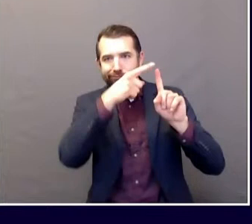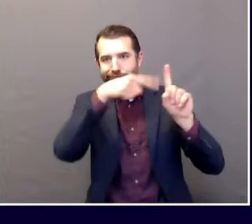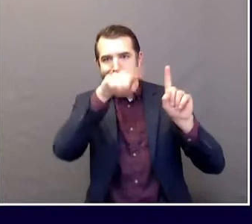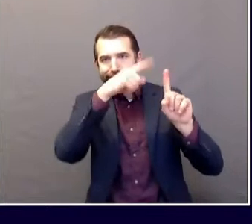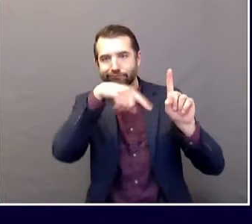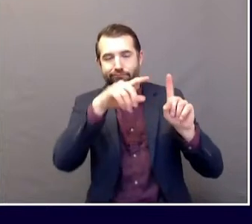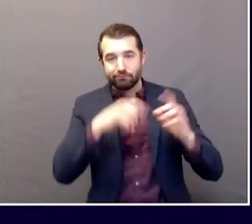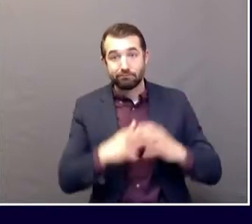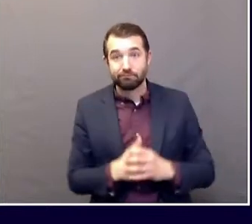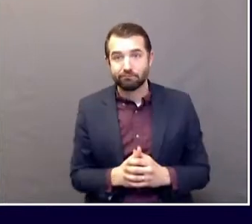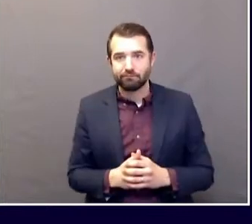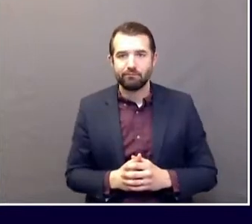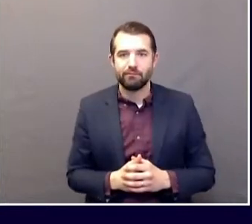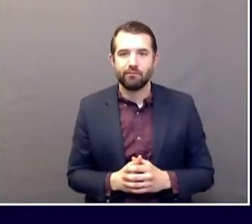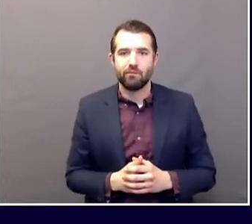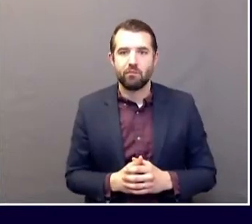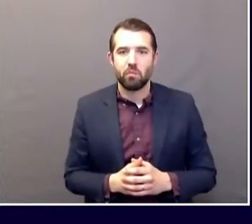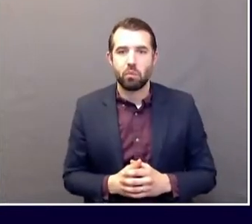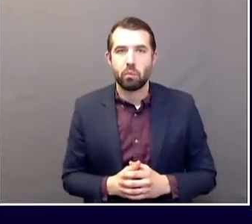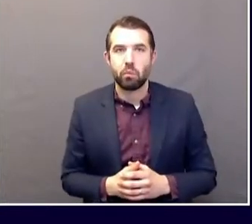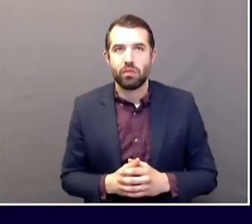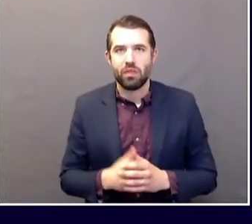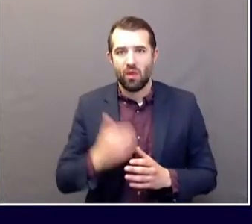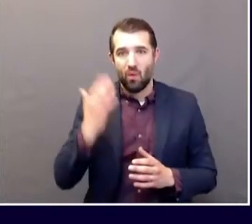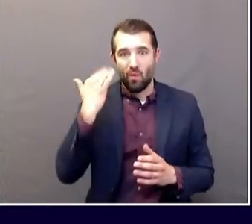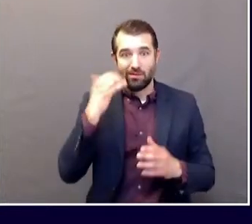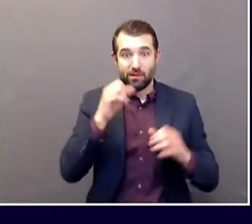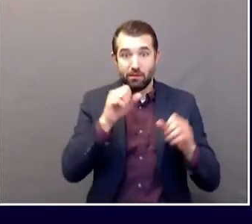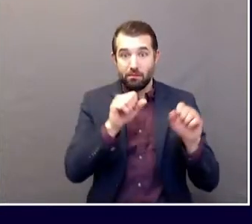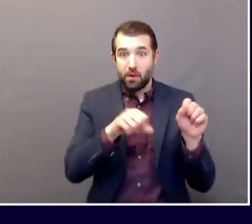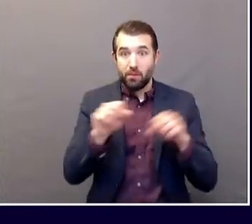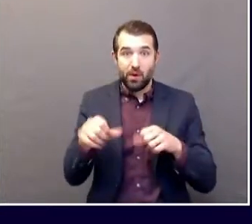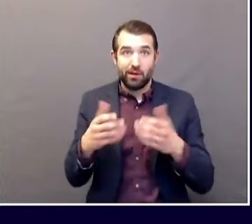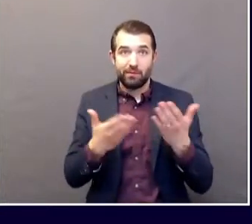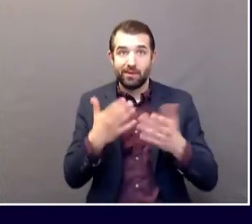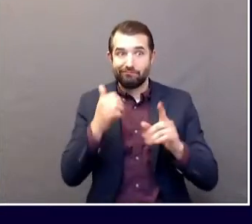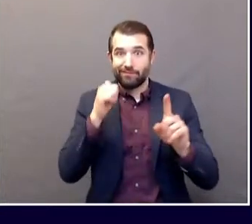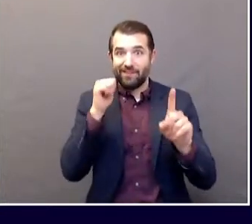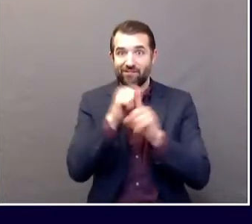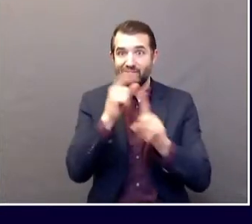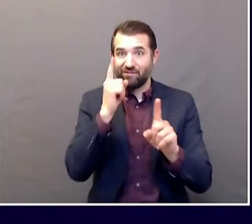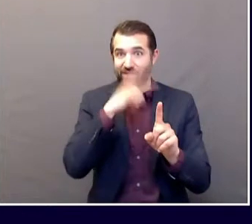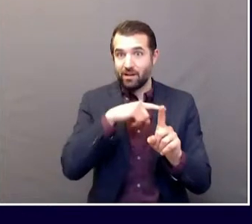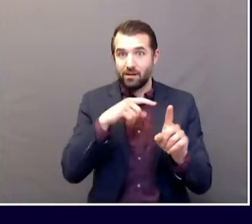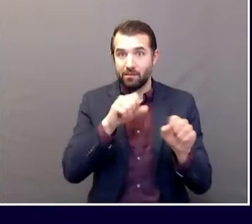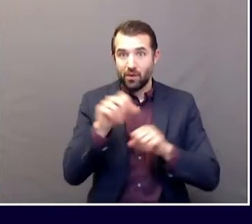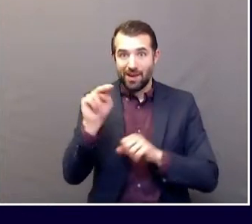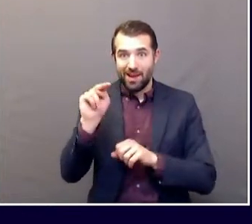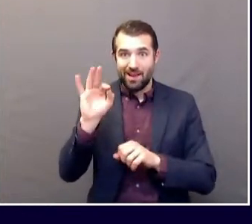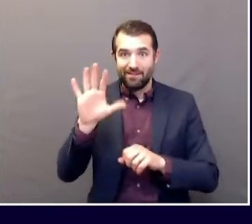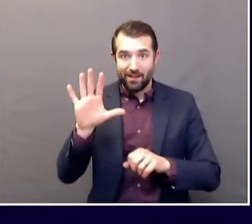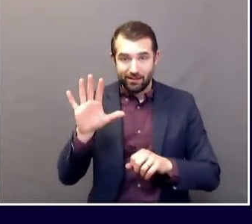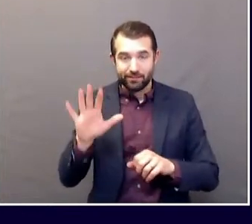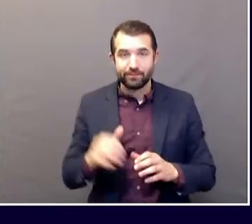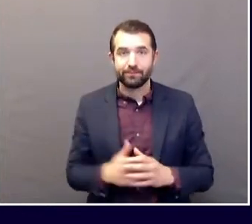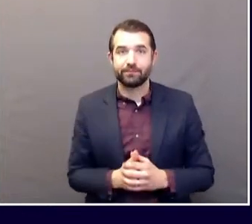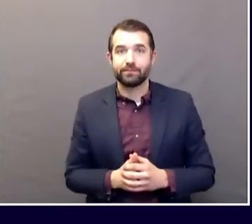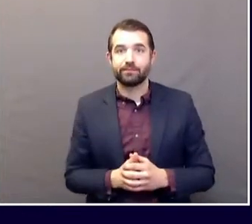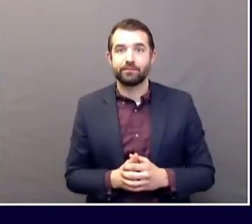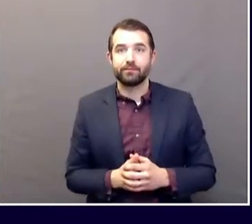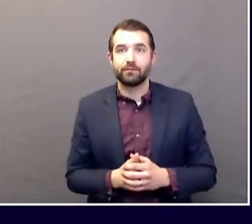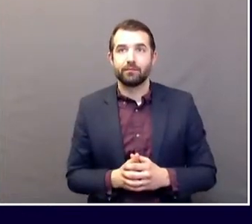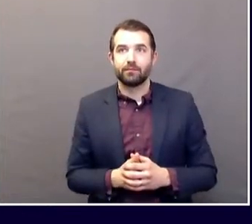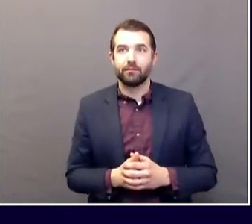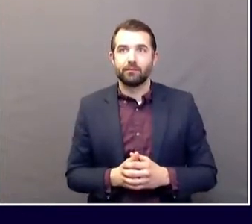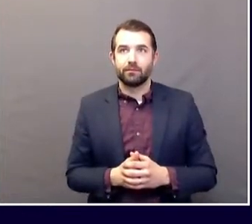the state for these potentially counterfeit masks. So there is a legal document being drafted. Sorry to keep going on. It's just, this is